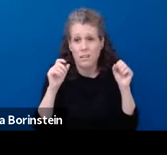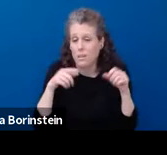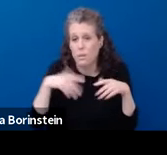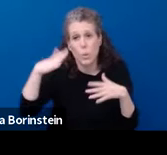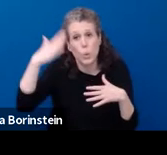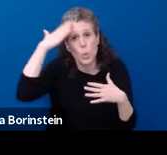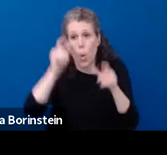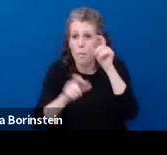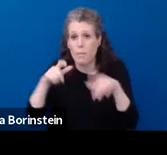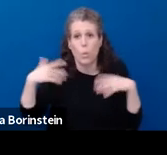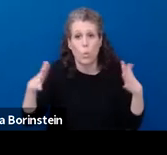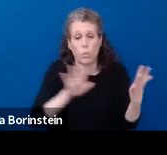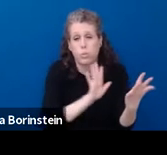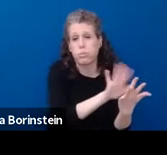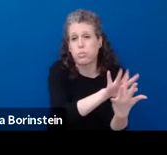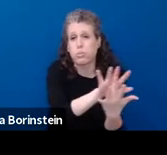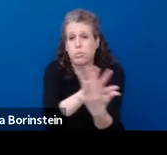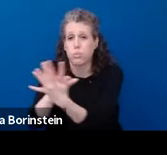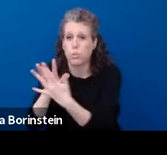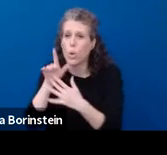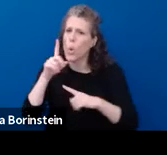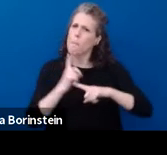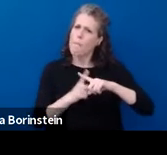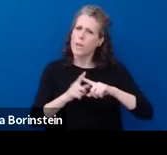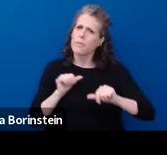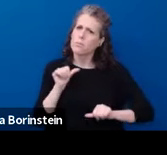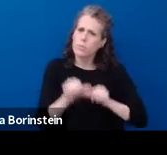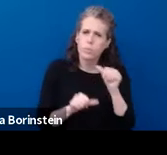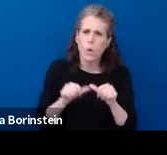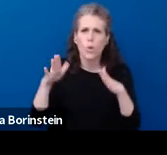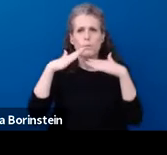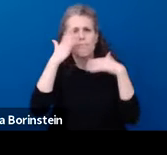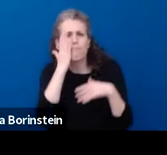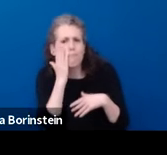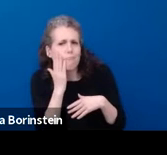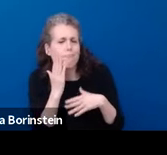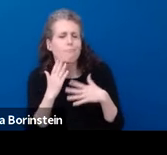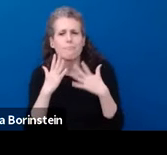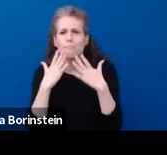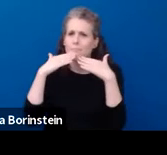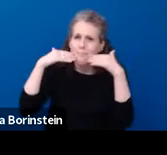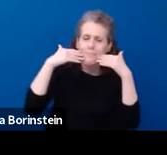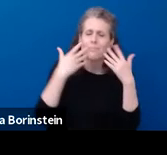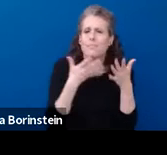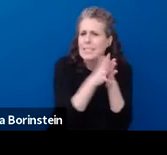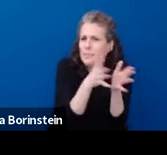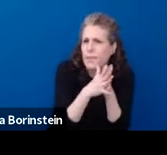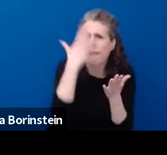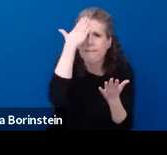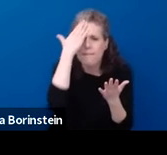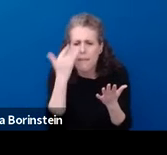by addressing, and if you do it in a good way, so you understand what's in it for me or for the user, so to